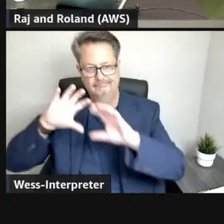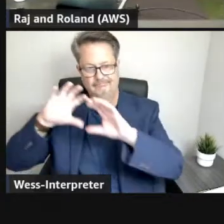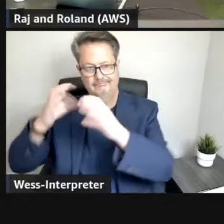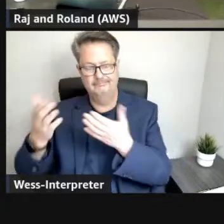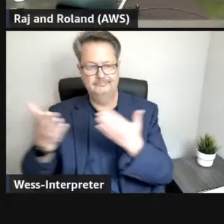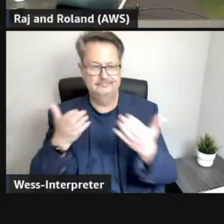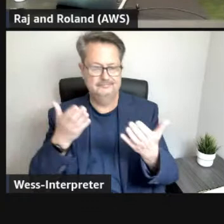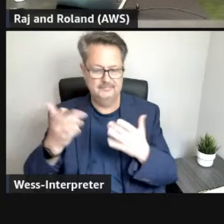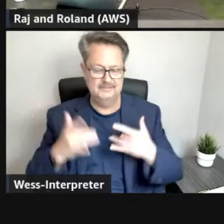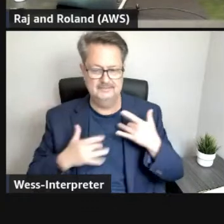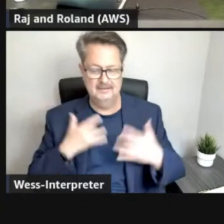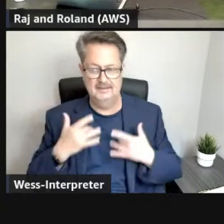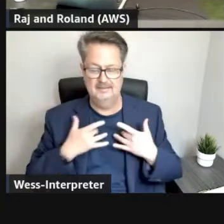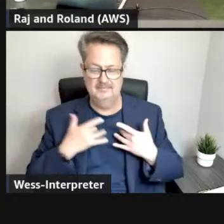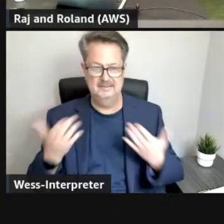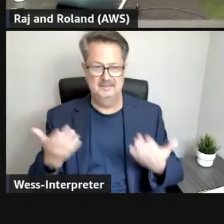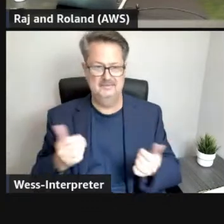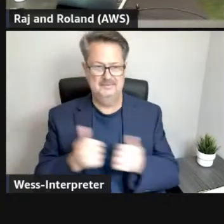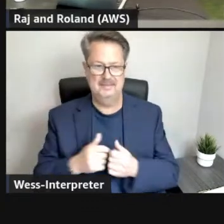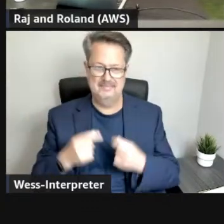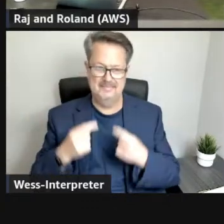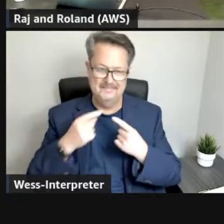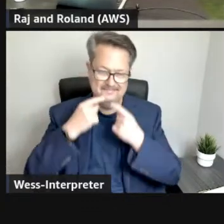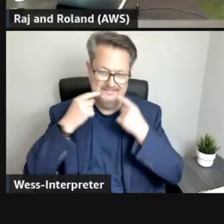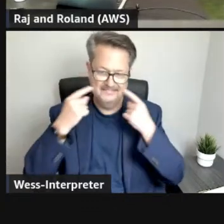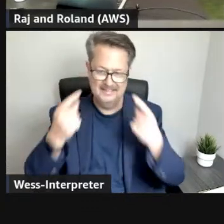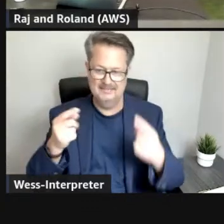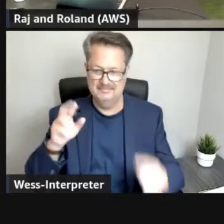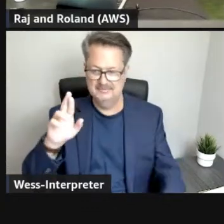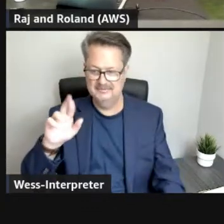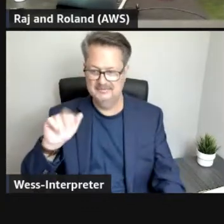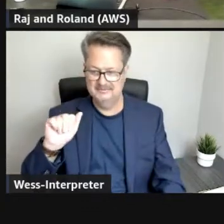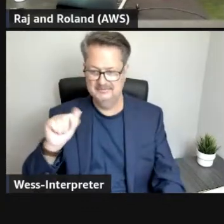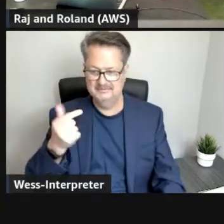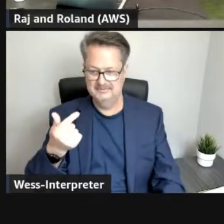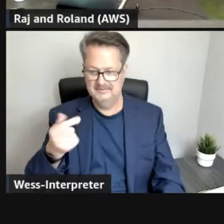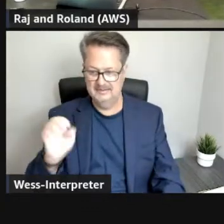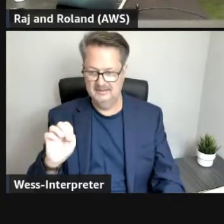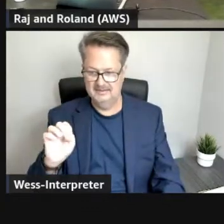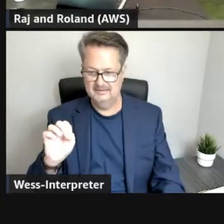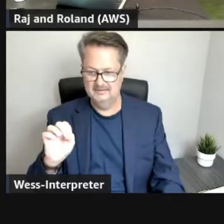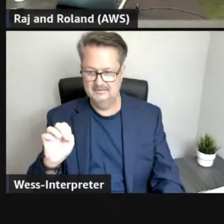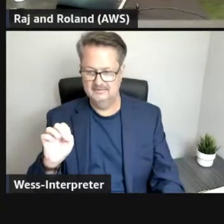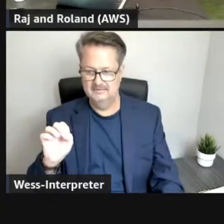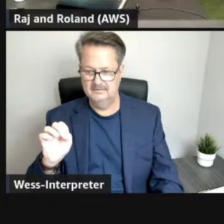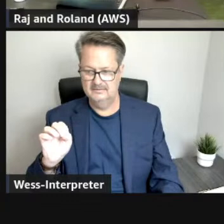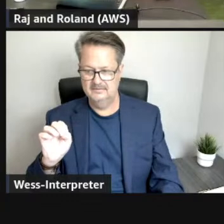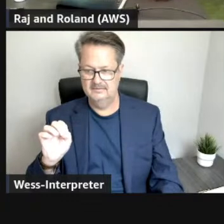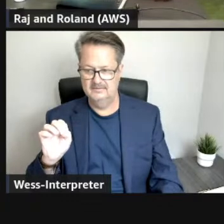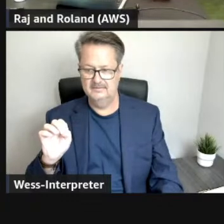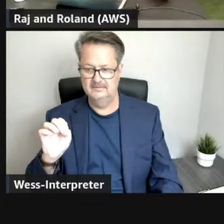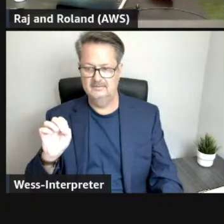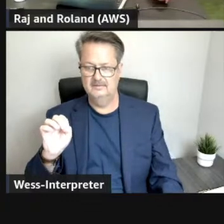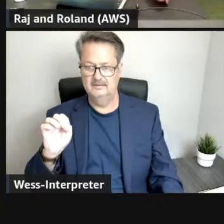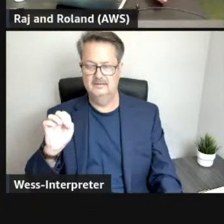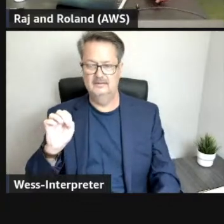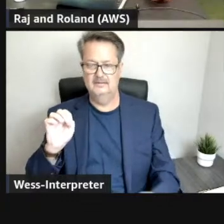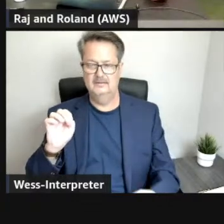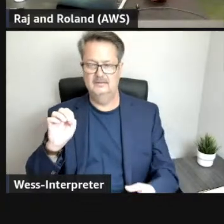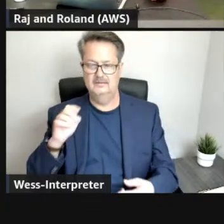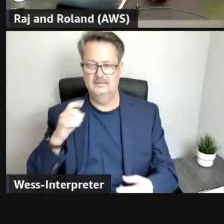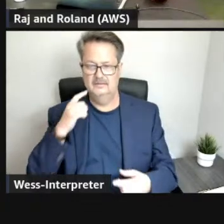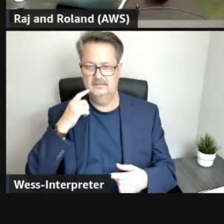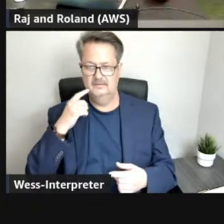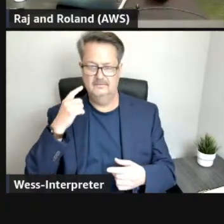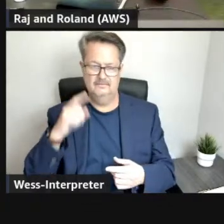I'm with the famous Raj. Hello, folks. My name is Raj Dipsa. I'm a principal solutions architect for containers and serverless